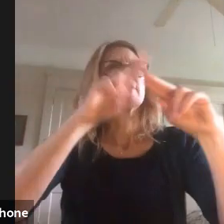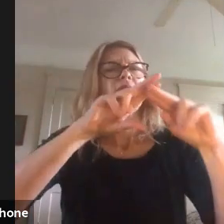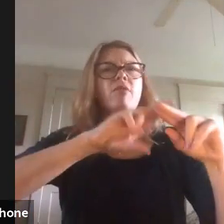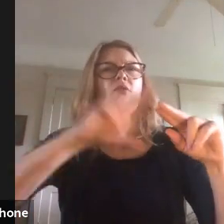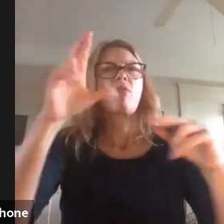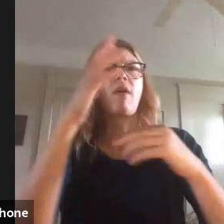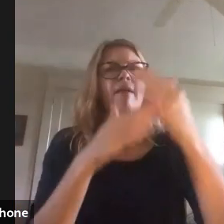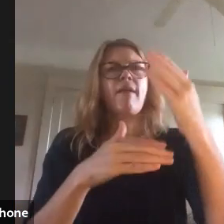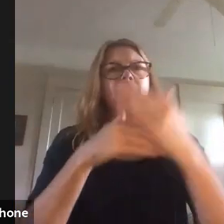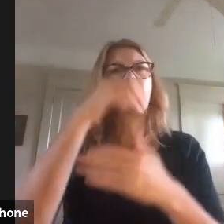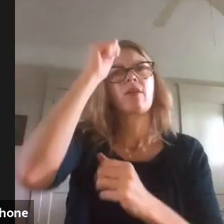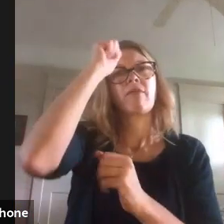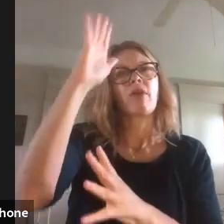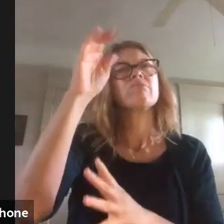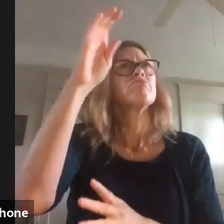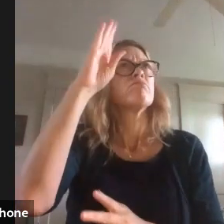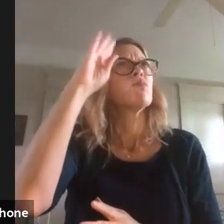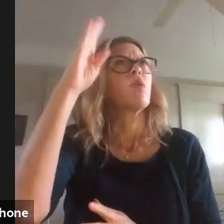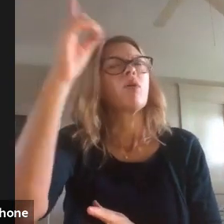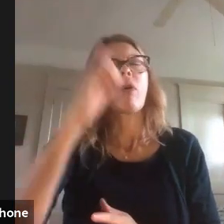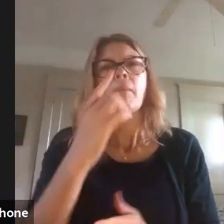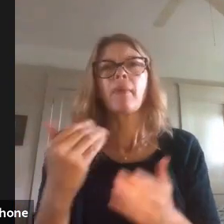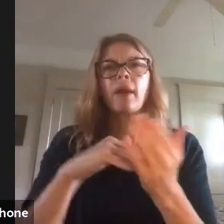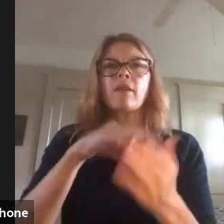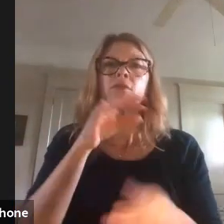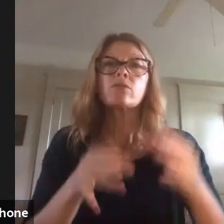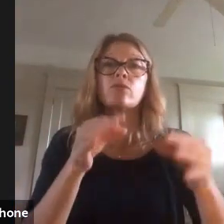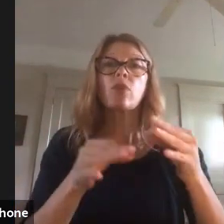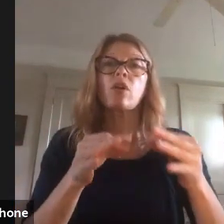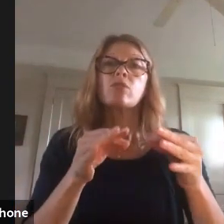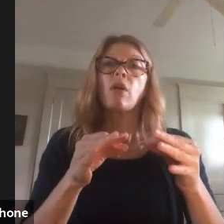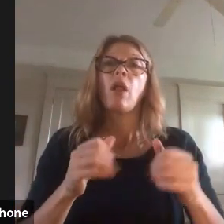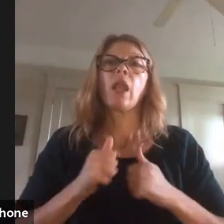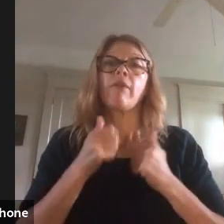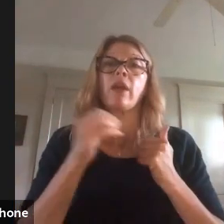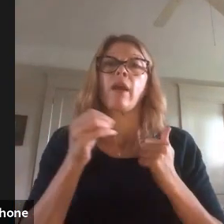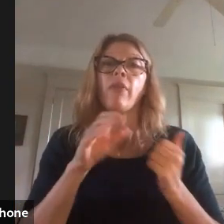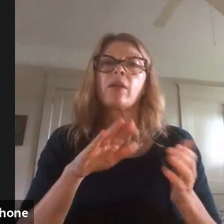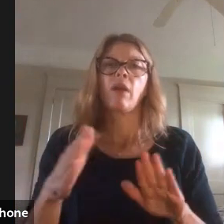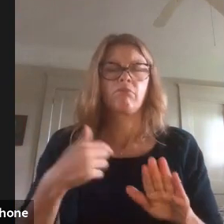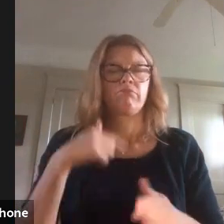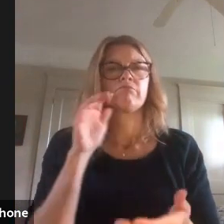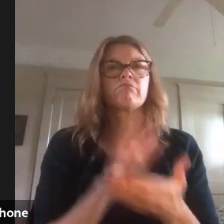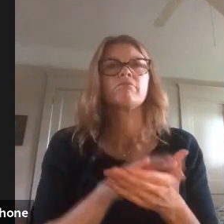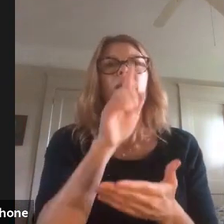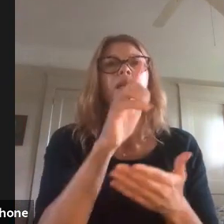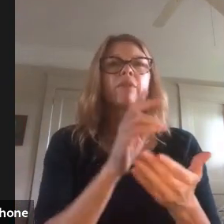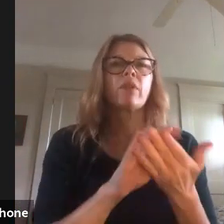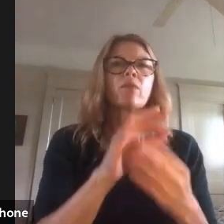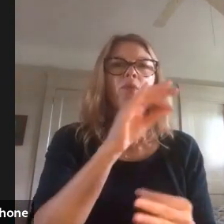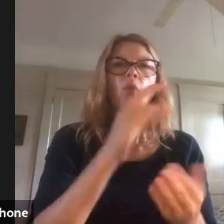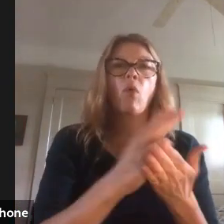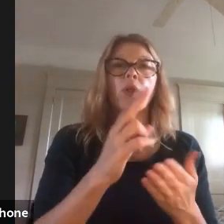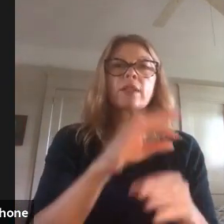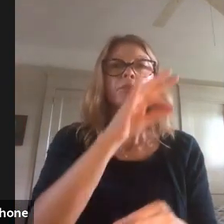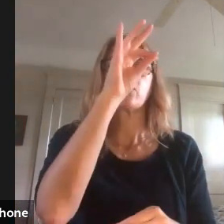He will come again to judge the living and the dead. I believe in the Holy Spirit, the Holy Catholic Church,